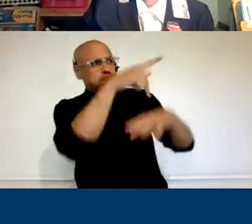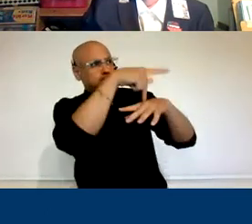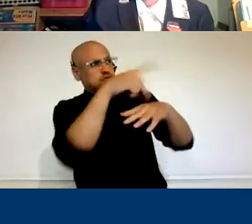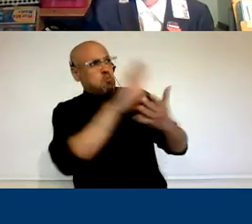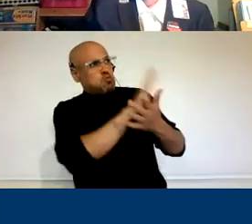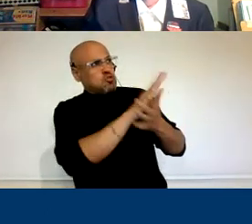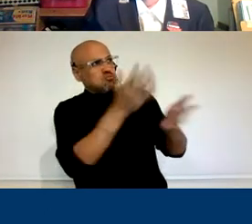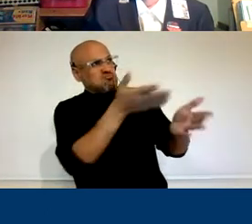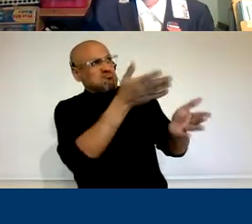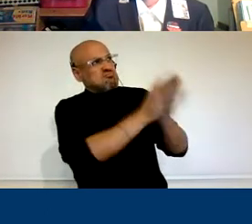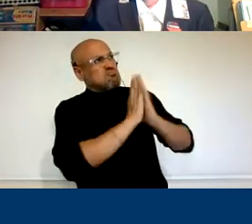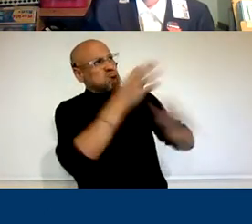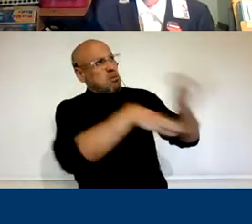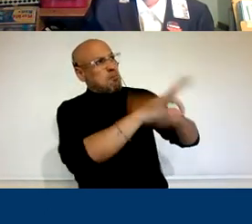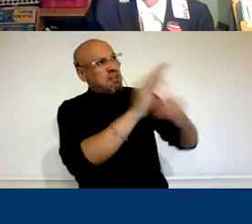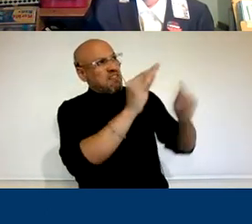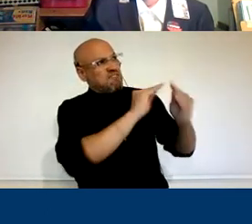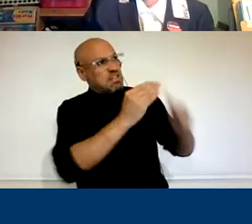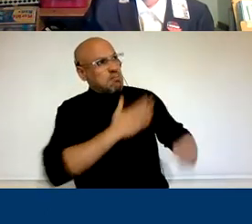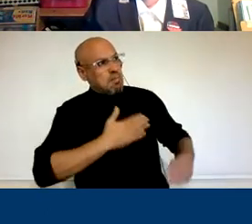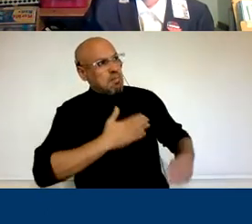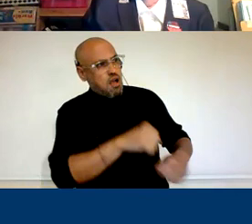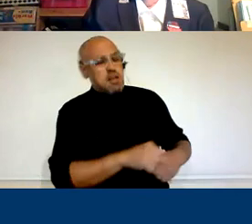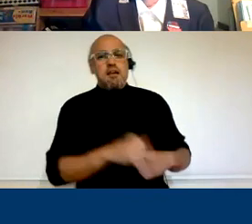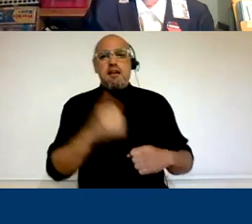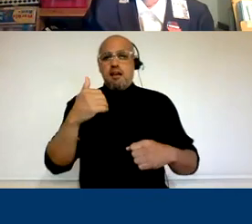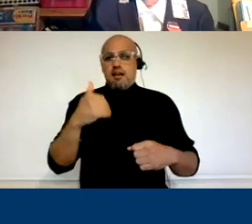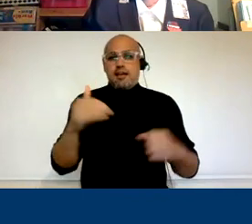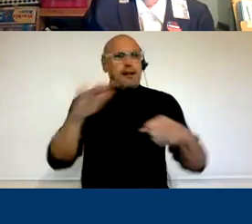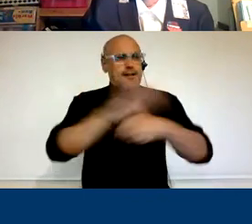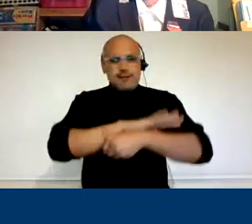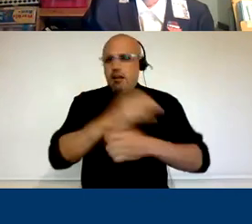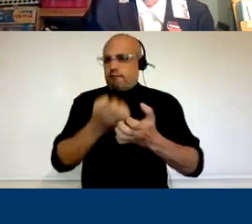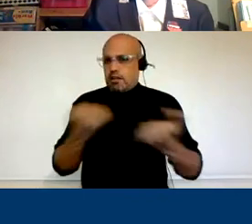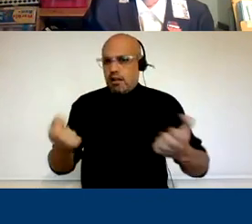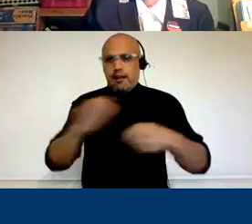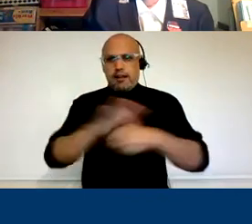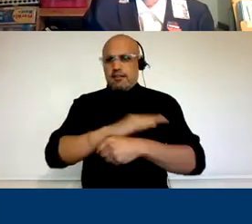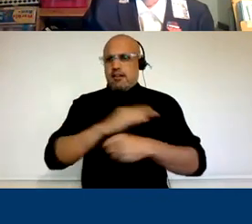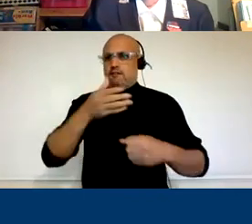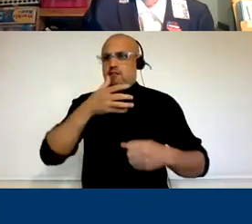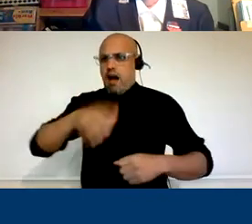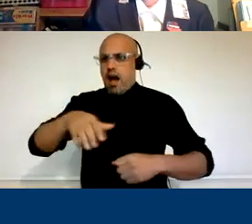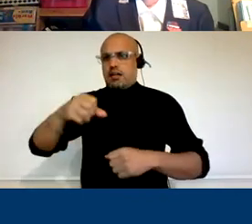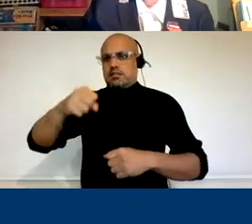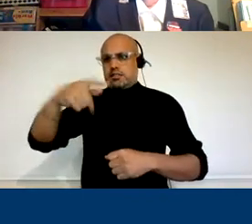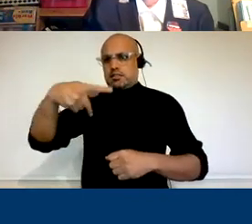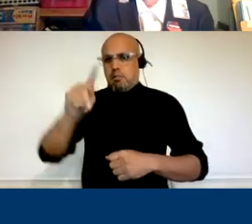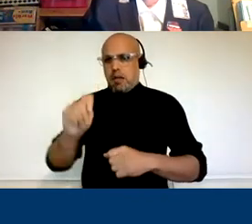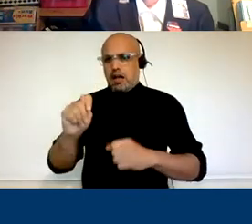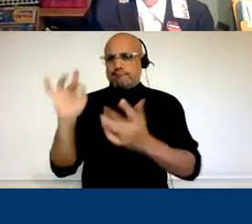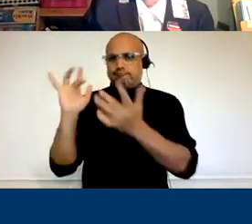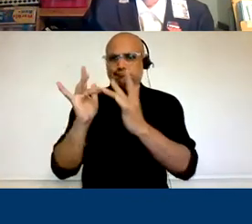request a replacement or repair on their device. There is enough device, there is enough connectivity and hotspot in the schools to support the students